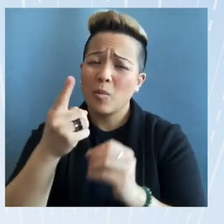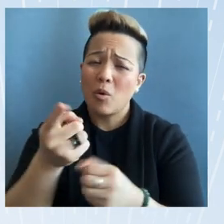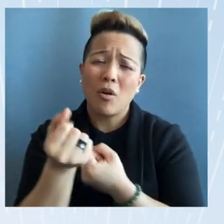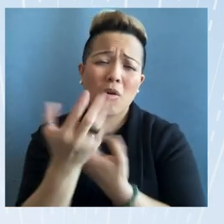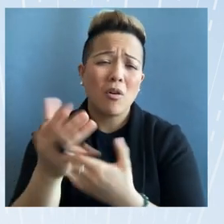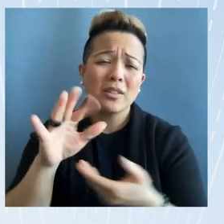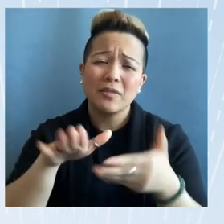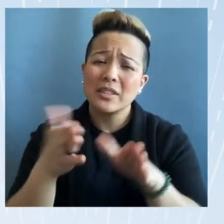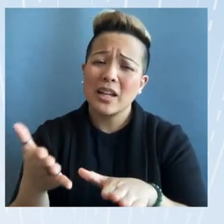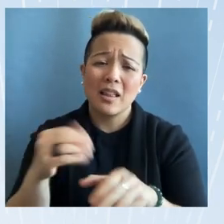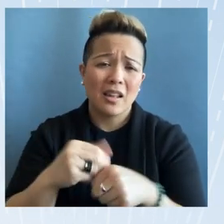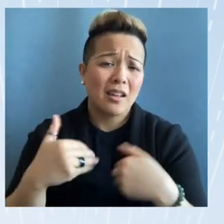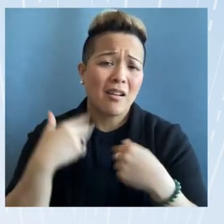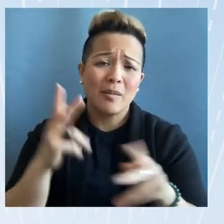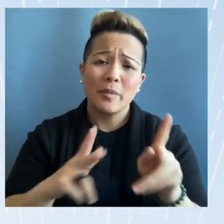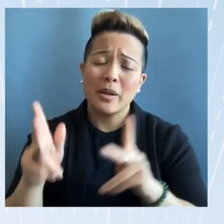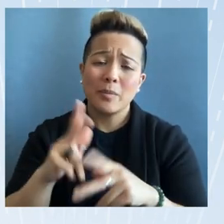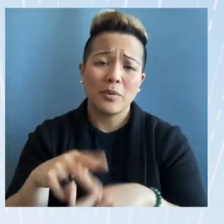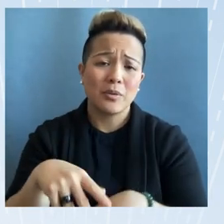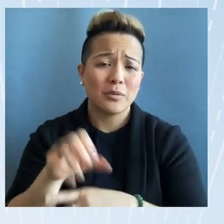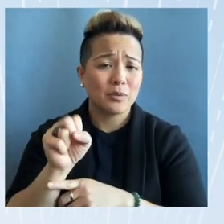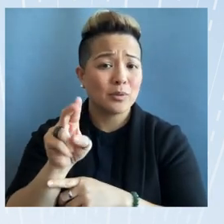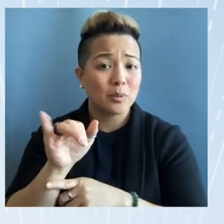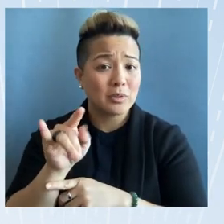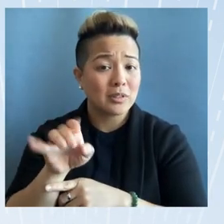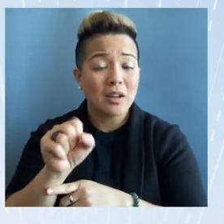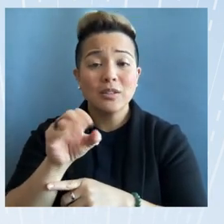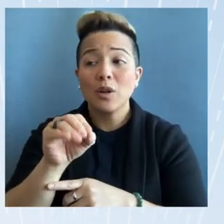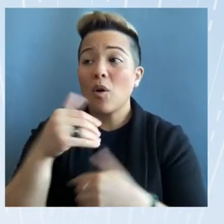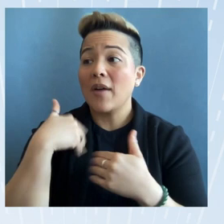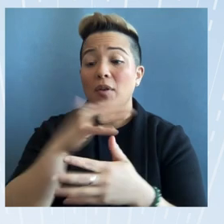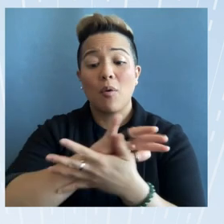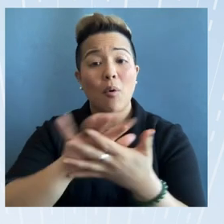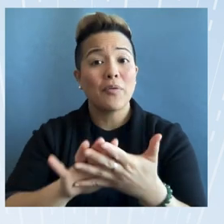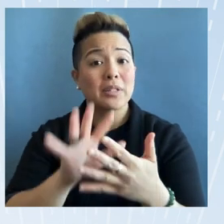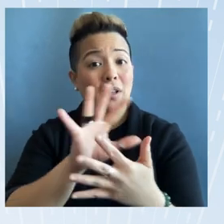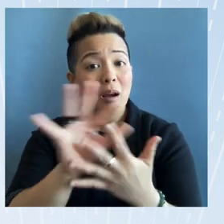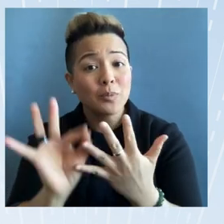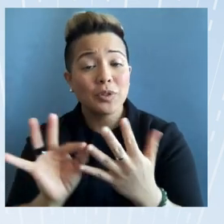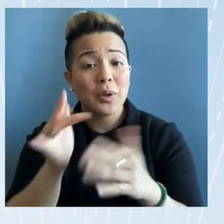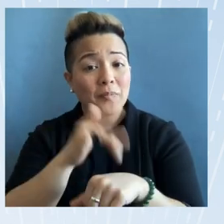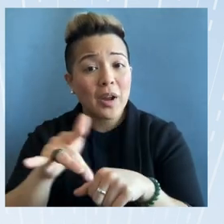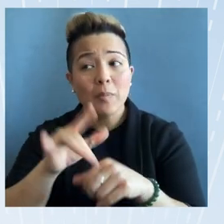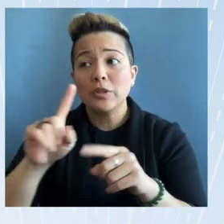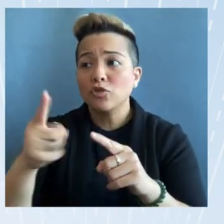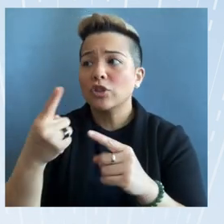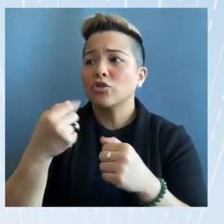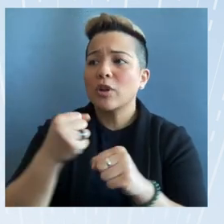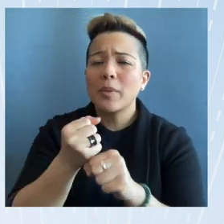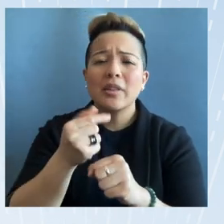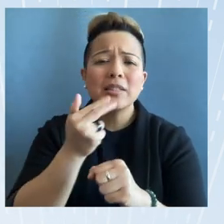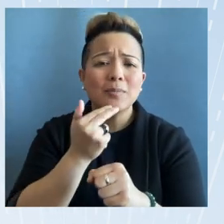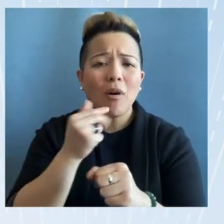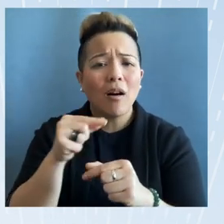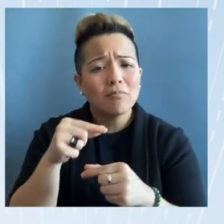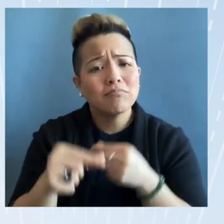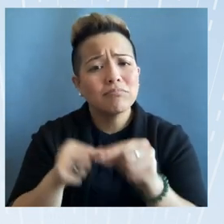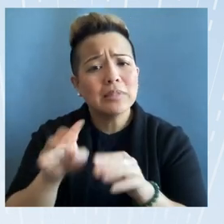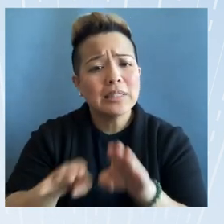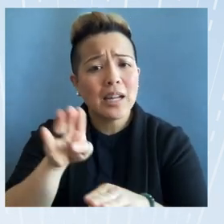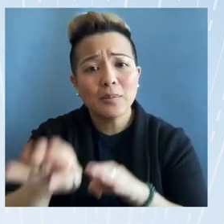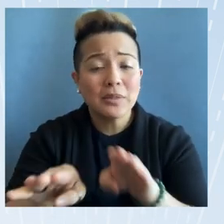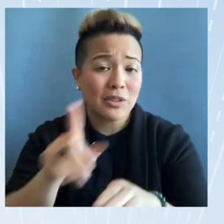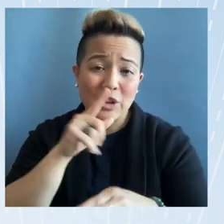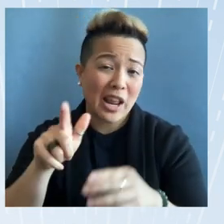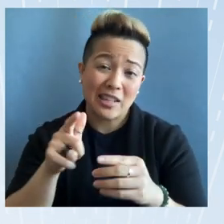death in young people. And so having all of these options available, just starting to make these small steps are not small steps, they're